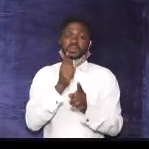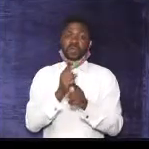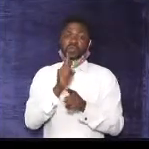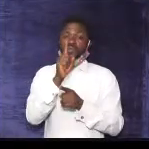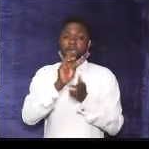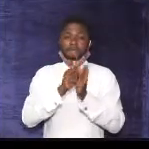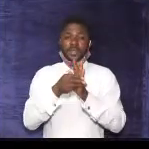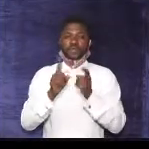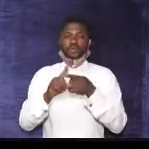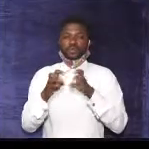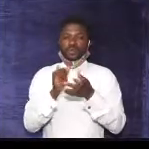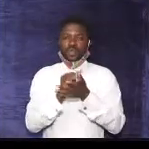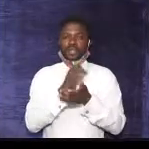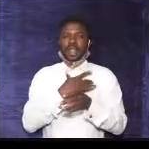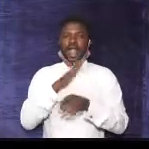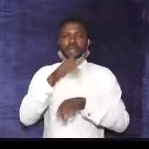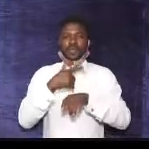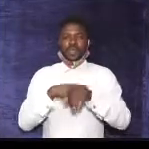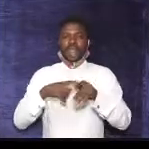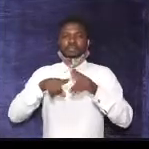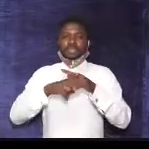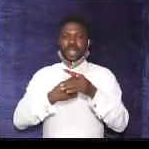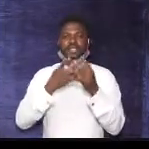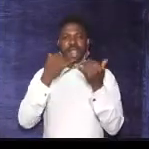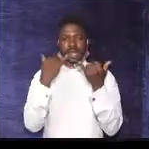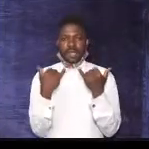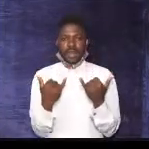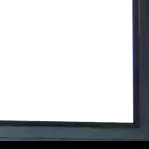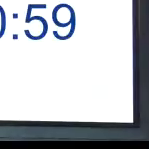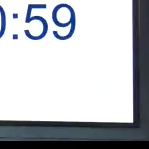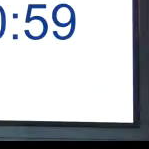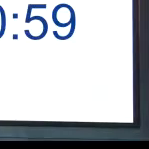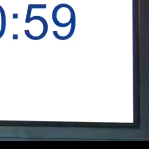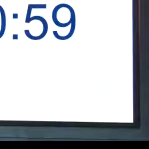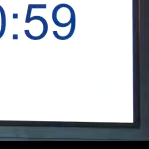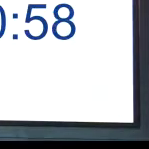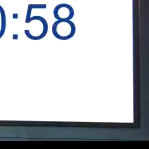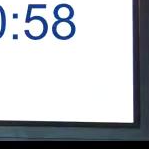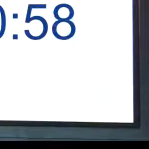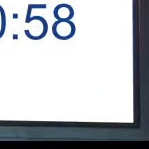have just 1 minute to do that, and your time starts now.